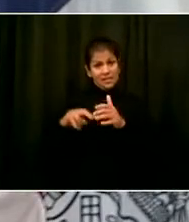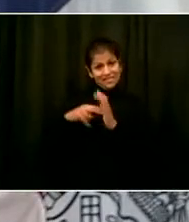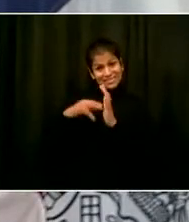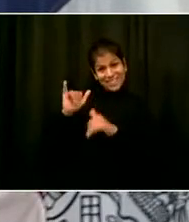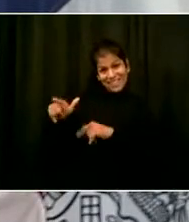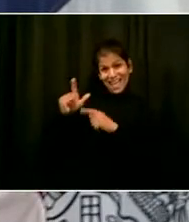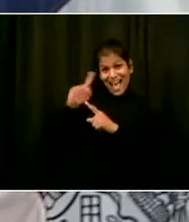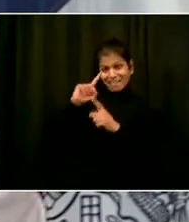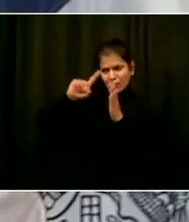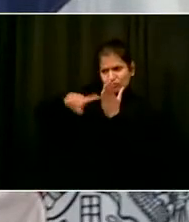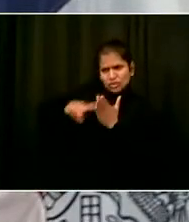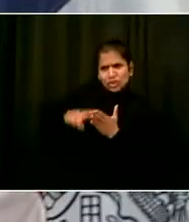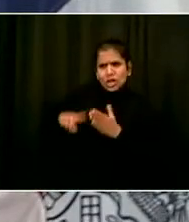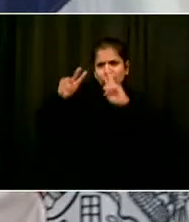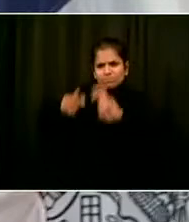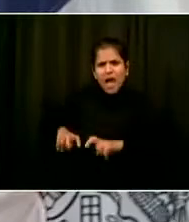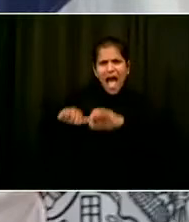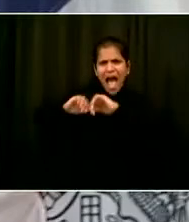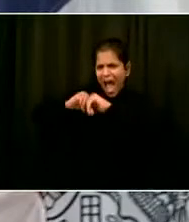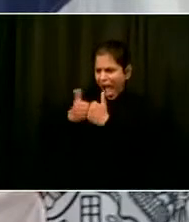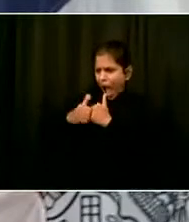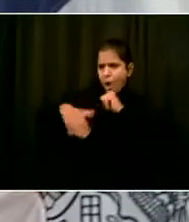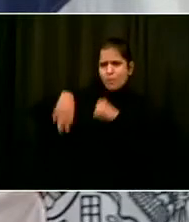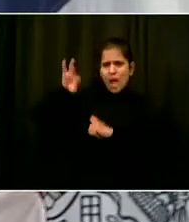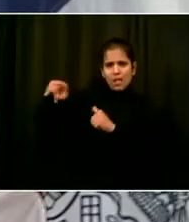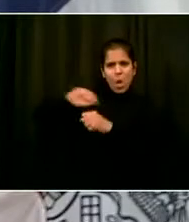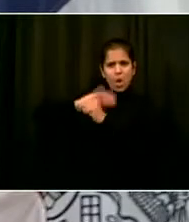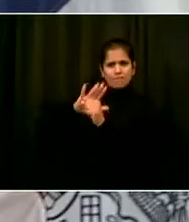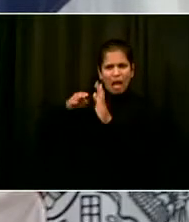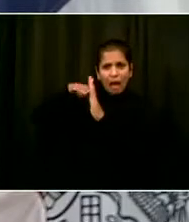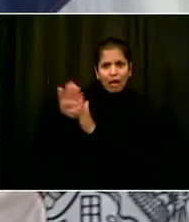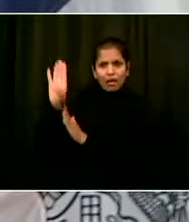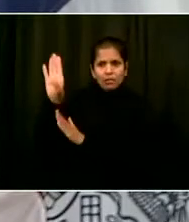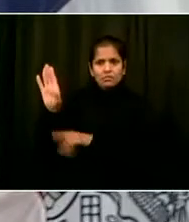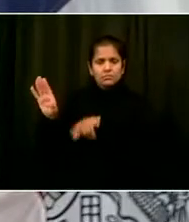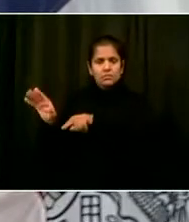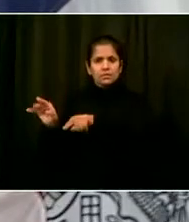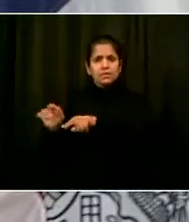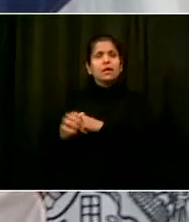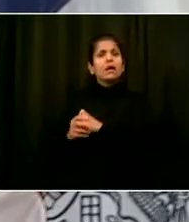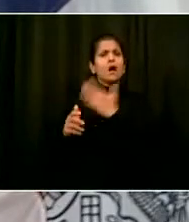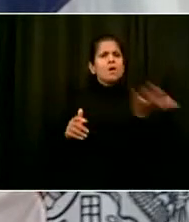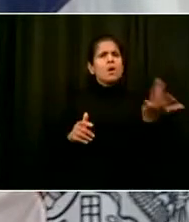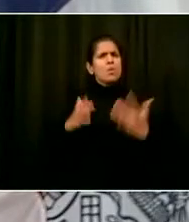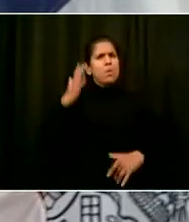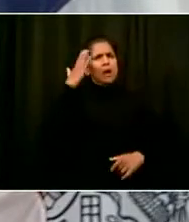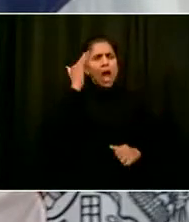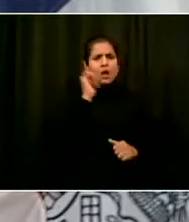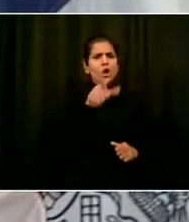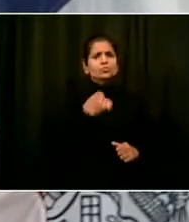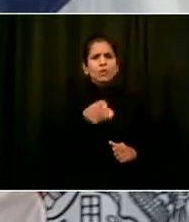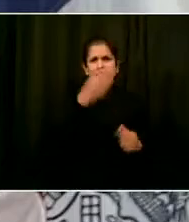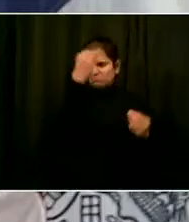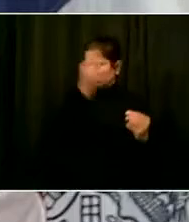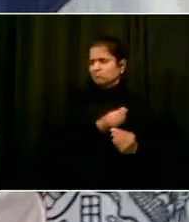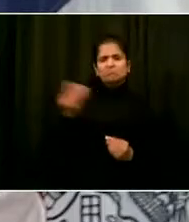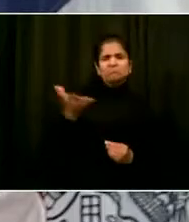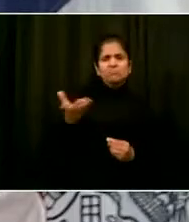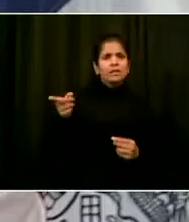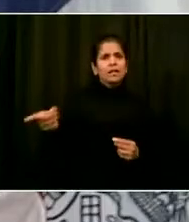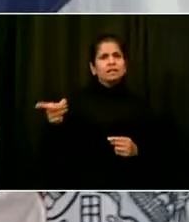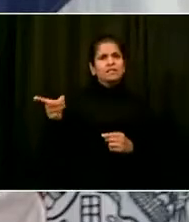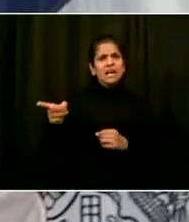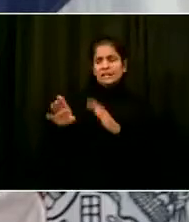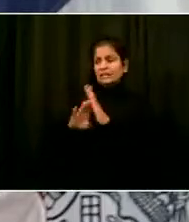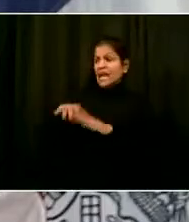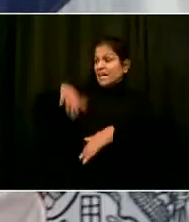wondering what you're doing to keep local lawmakers informed about those localized spikes and possible transmission sources in their districts